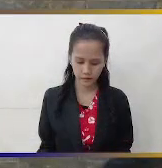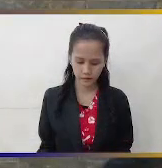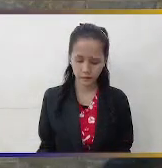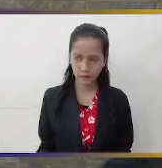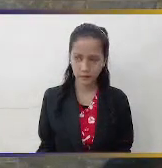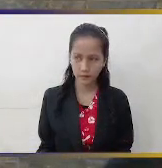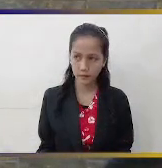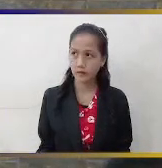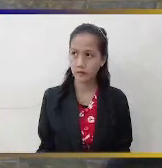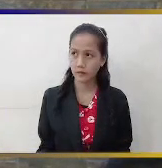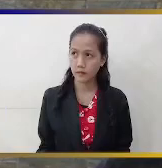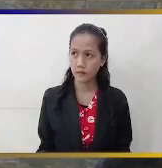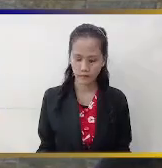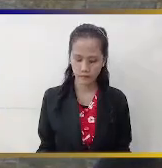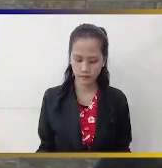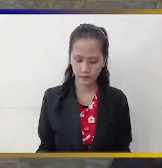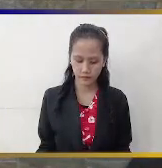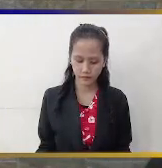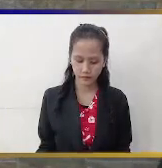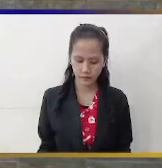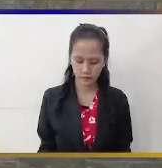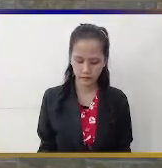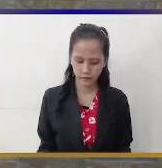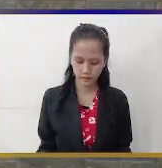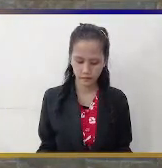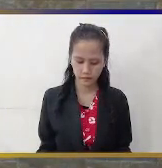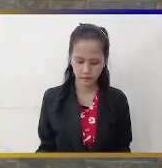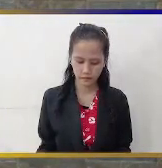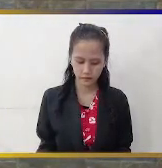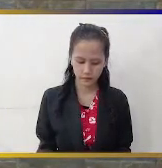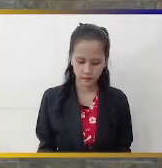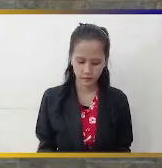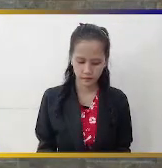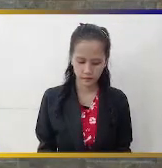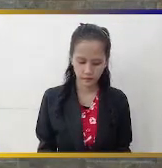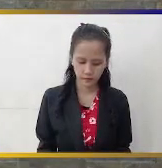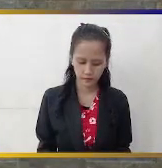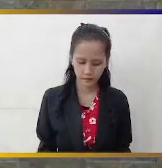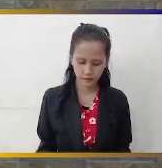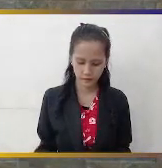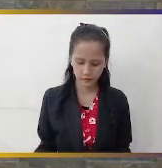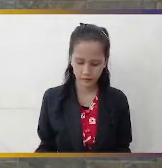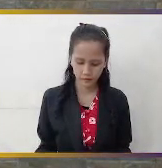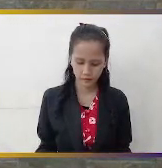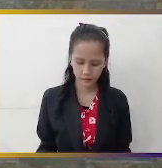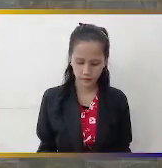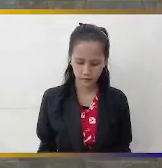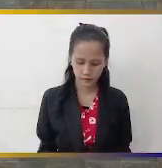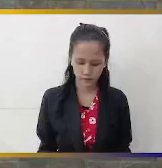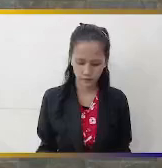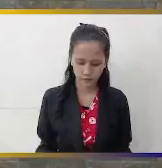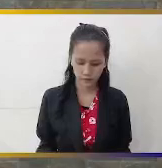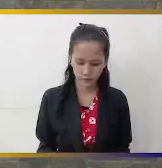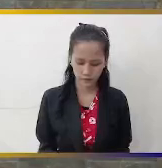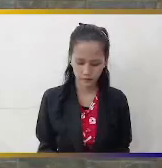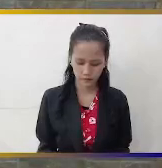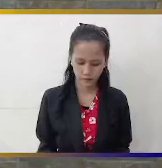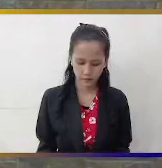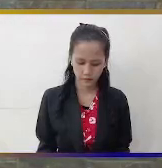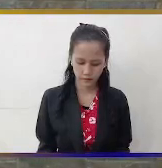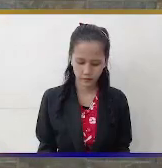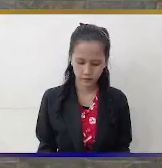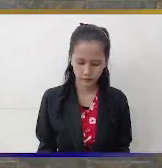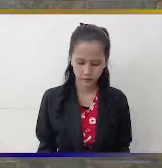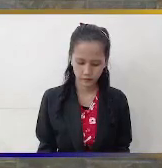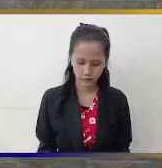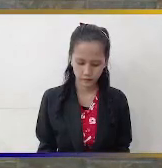sparingly. Now what I want you to see is the last part of that verse. Amen. Let's say the last part of that